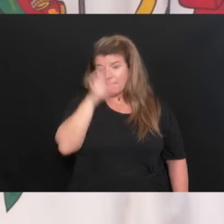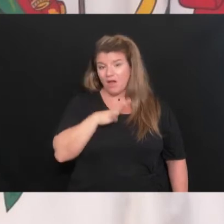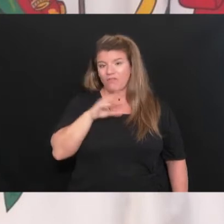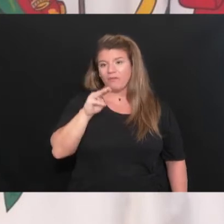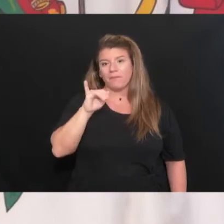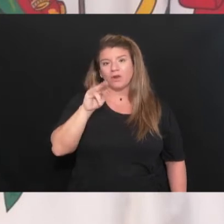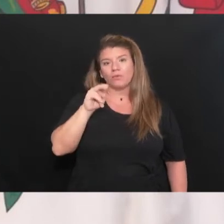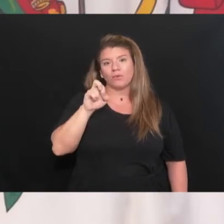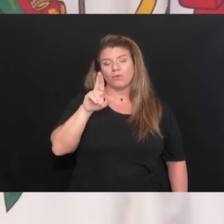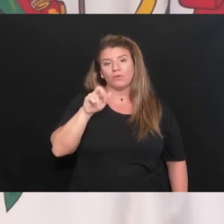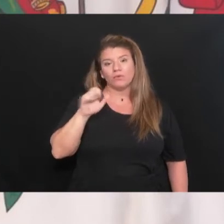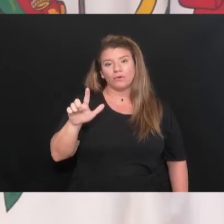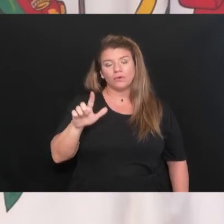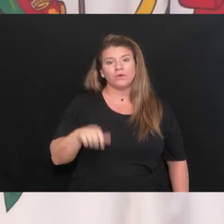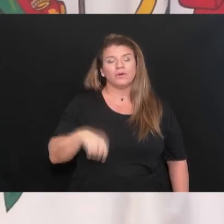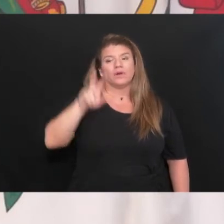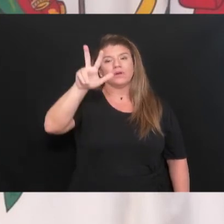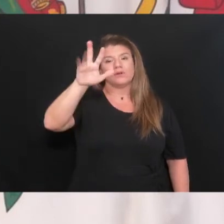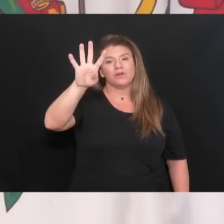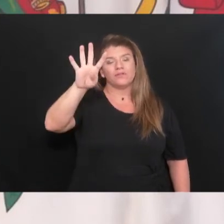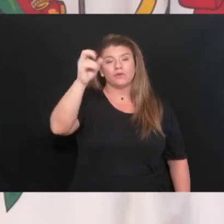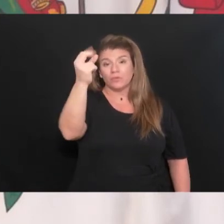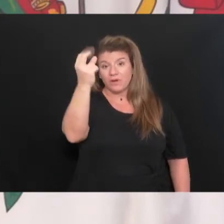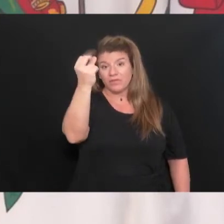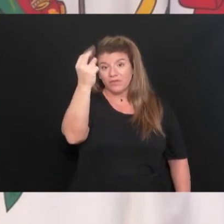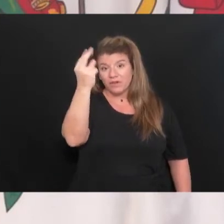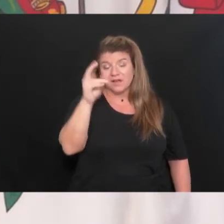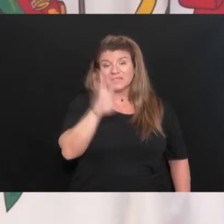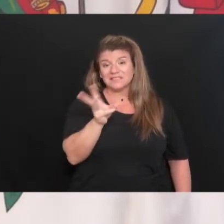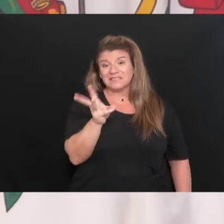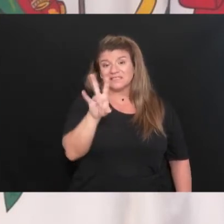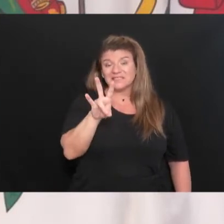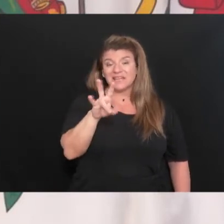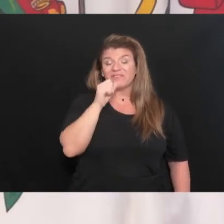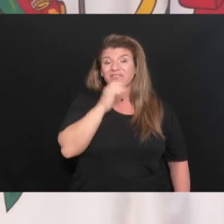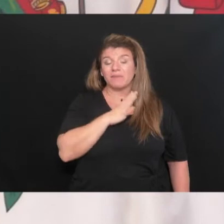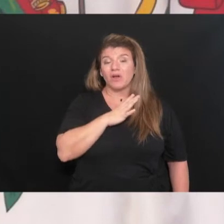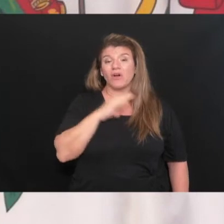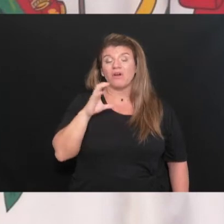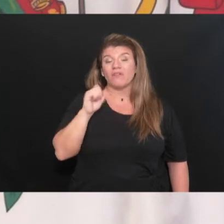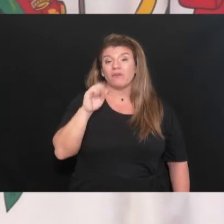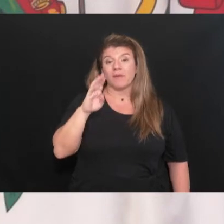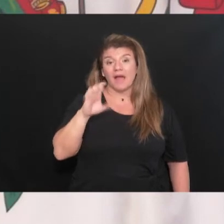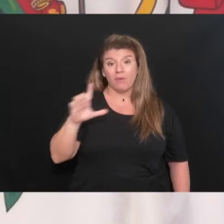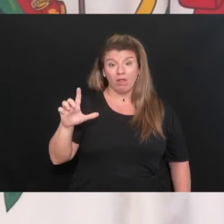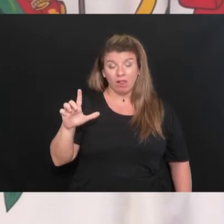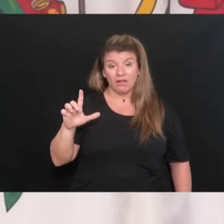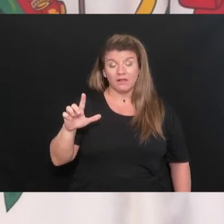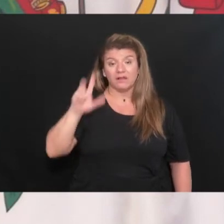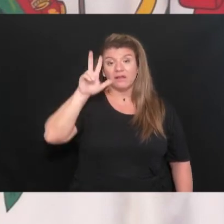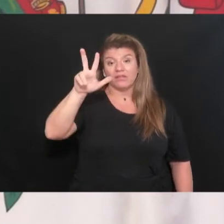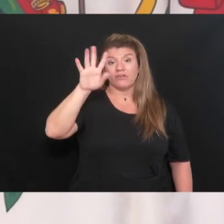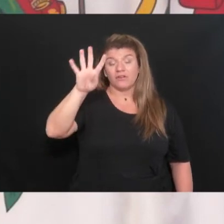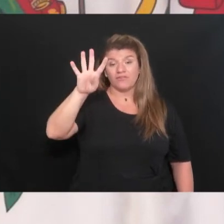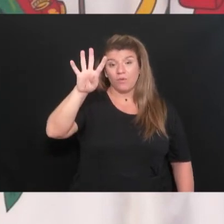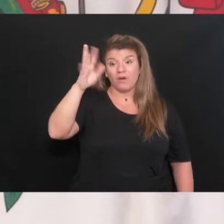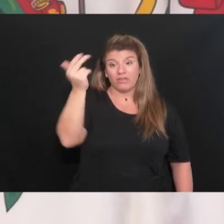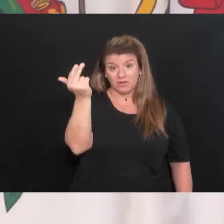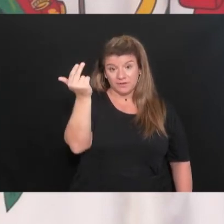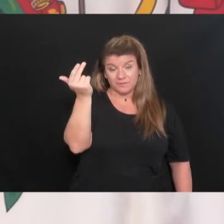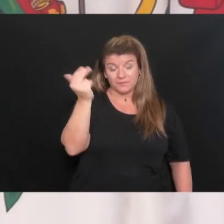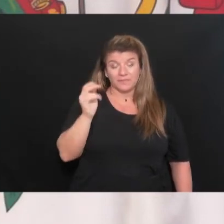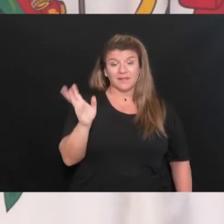Mineral County. The 3,412th death, a 67-year-old female from Cabell County. The 3,413th